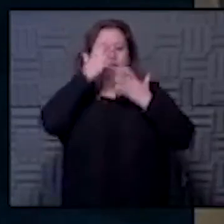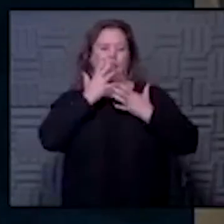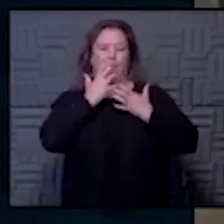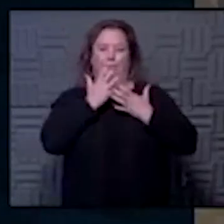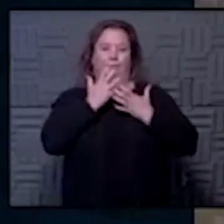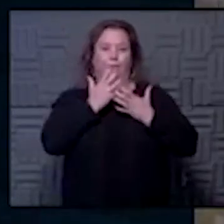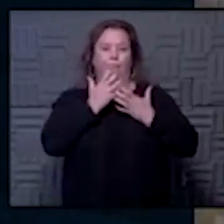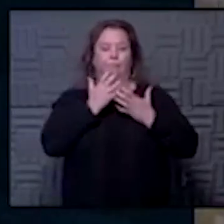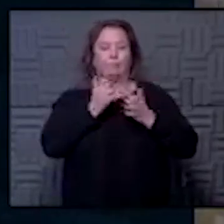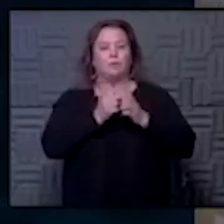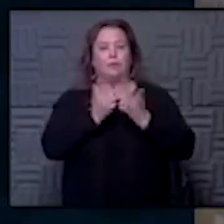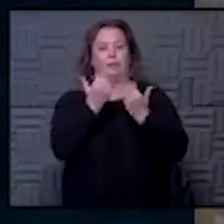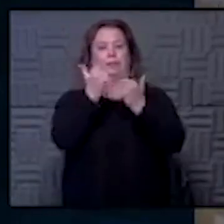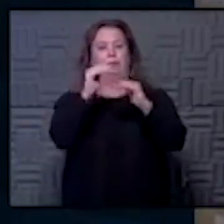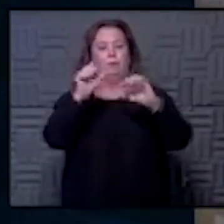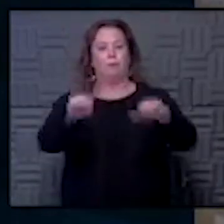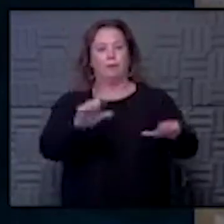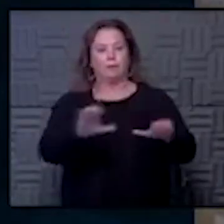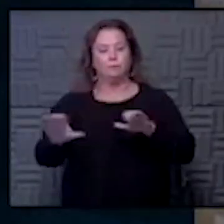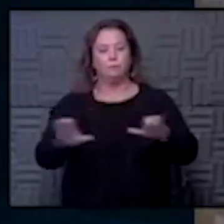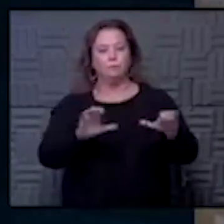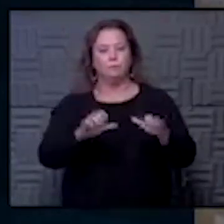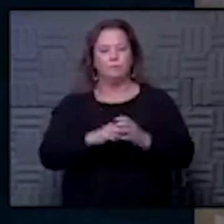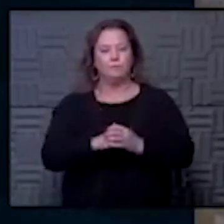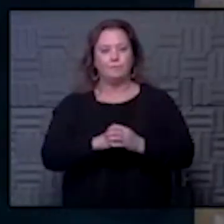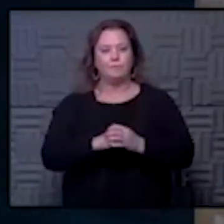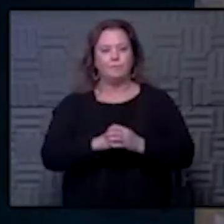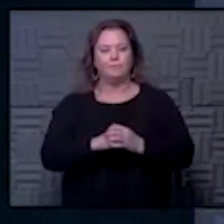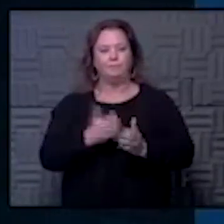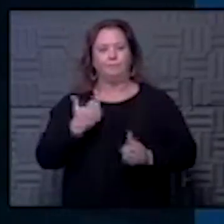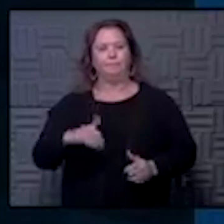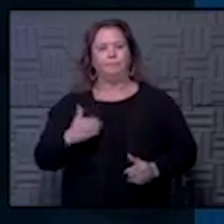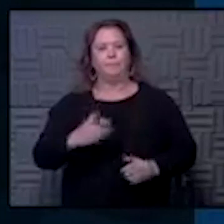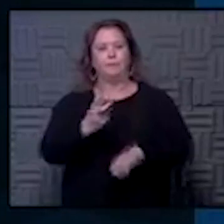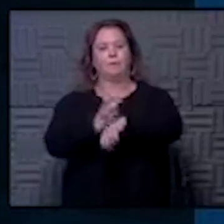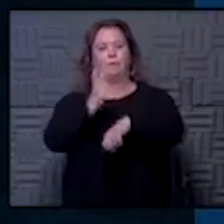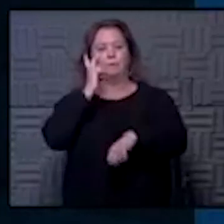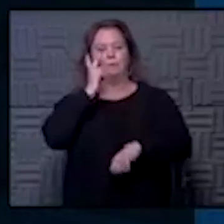so much that we can do sometimes, and it's hard to see.